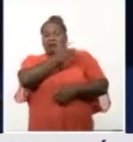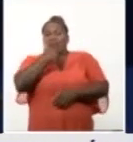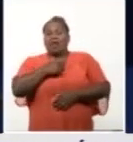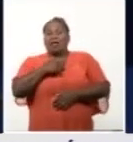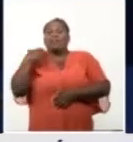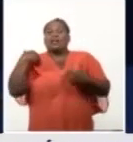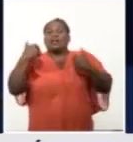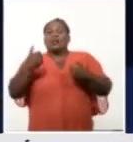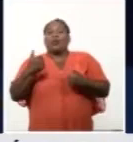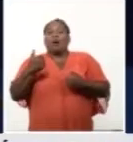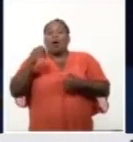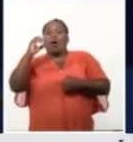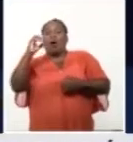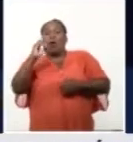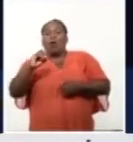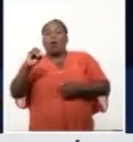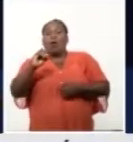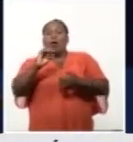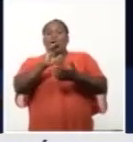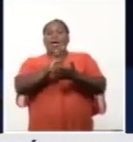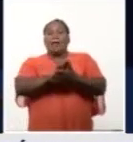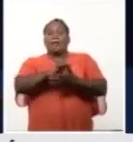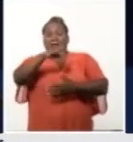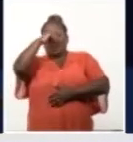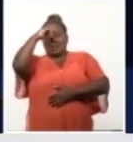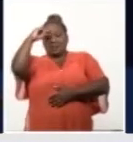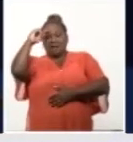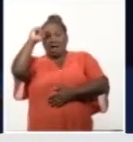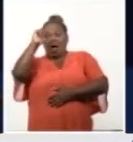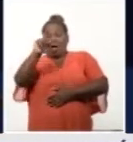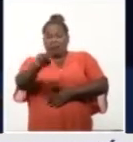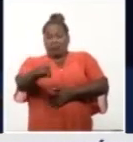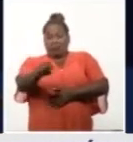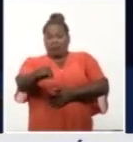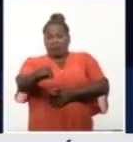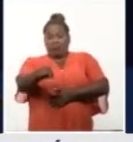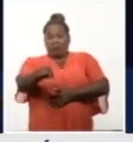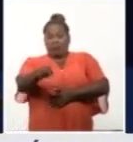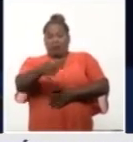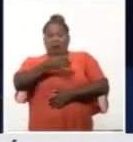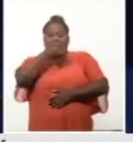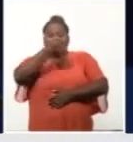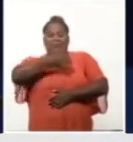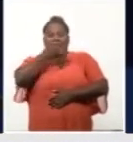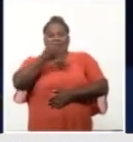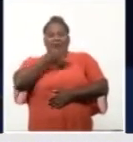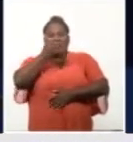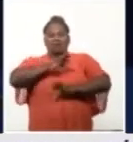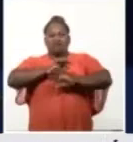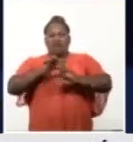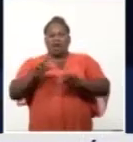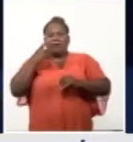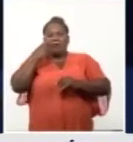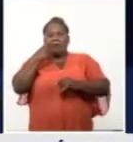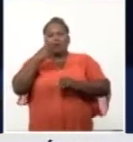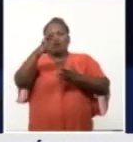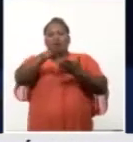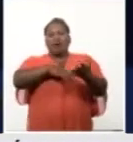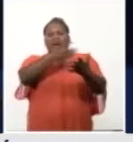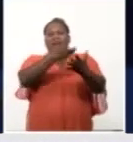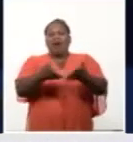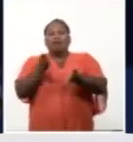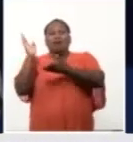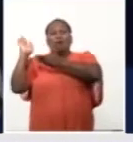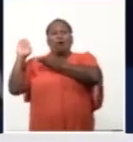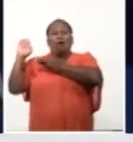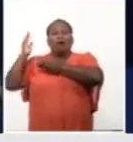of the Pan American Health Organization, PAHO, where it was reiterated something that we had already seen in a graph here in